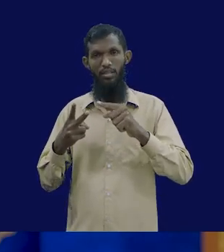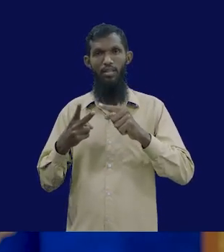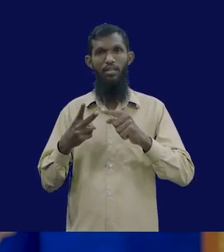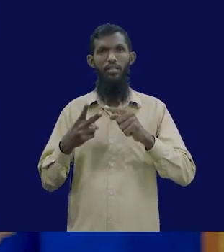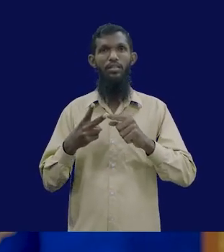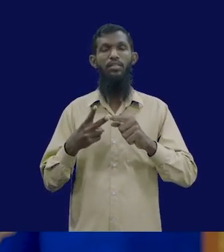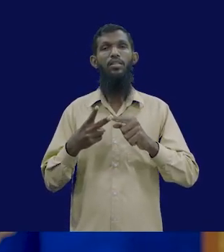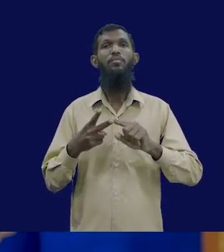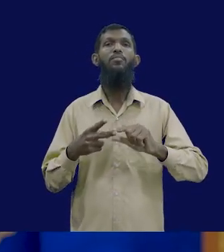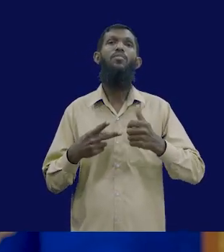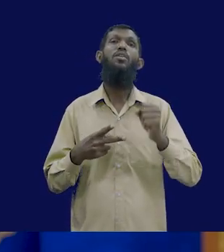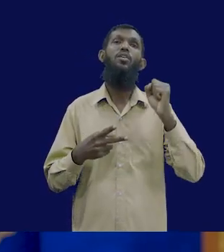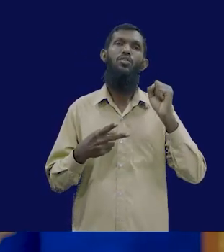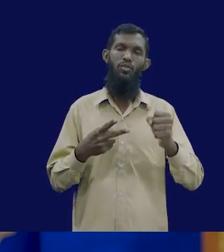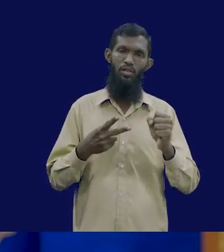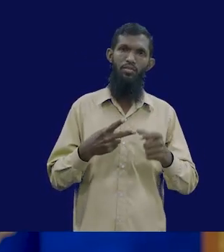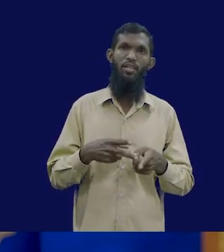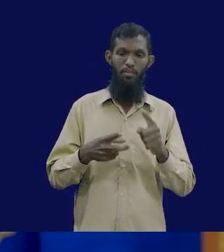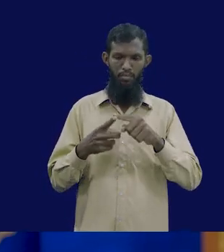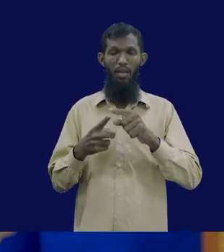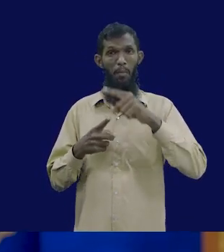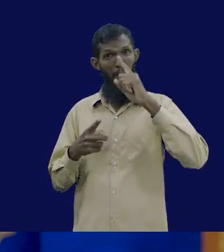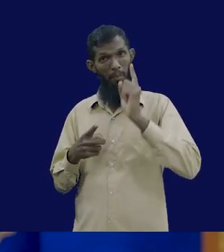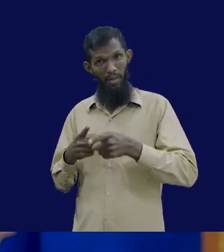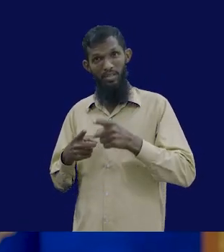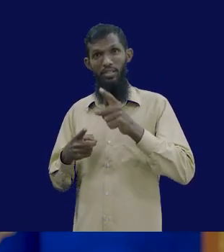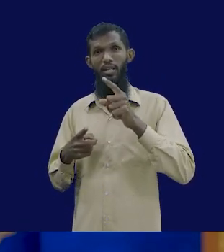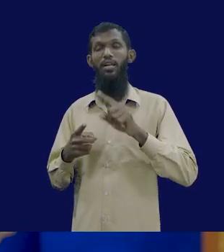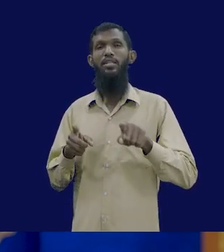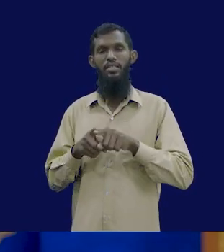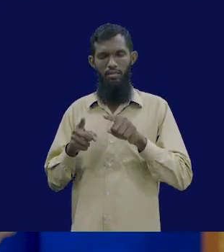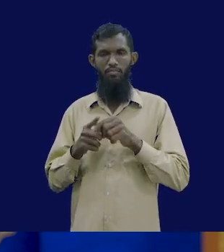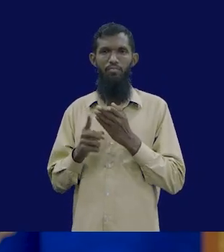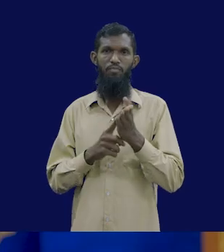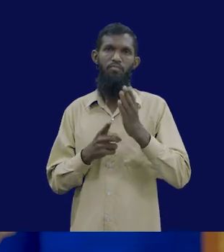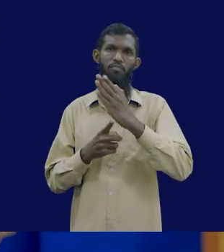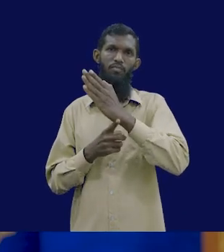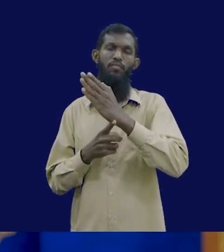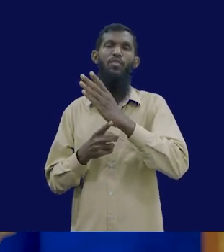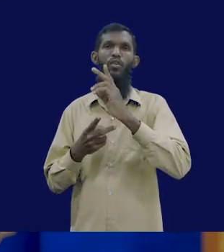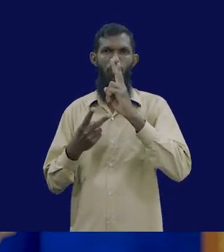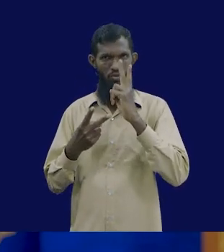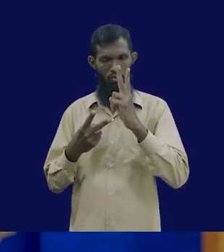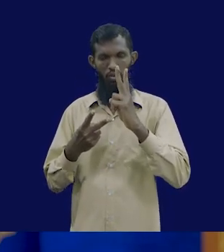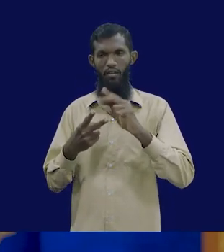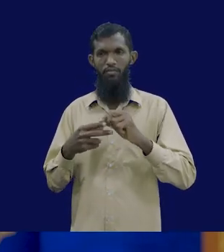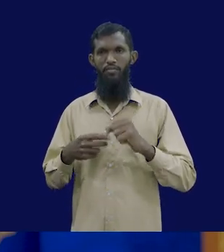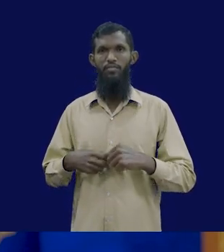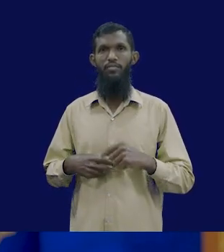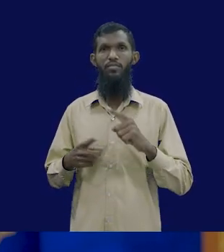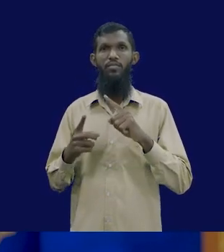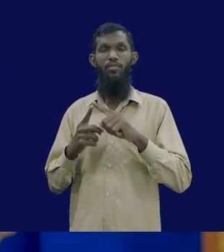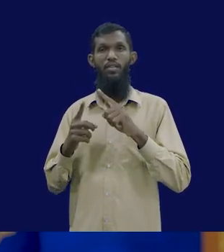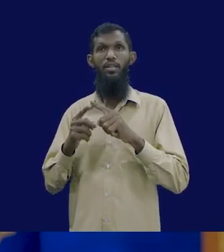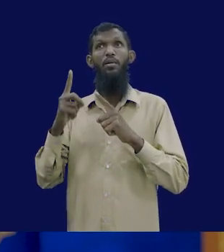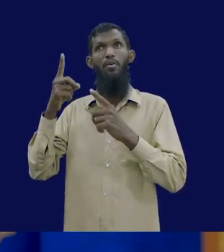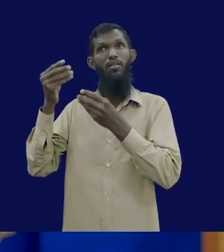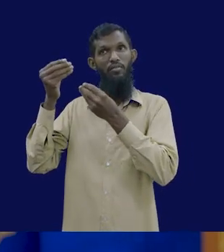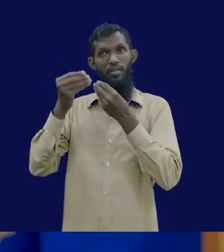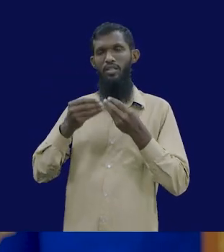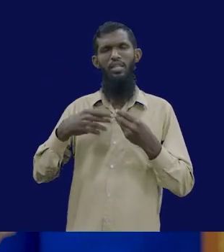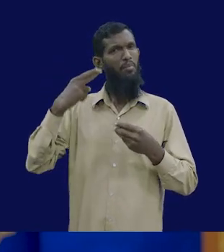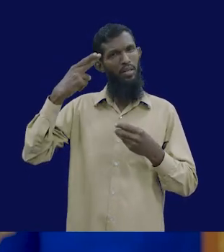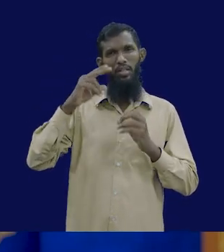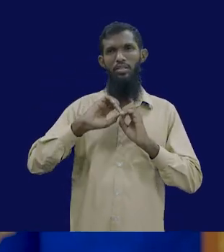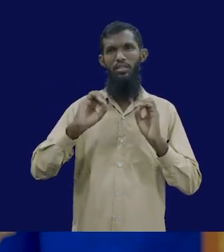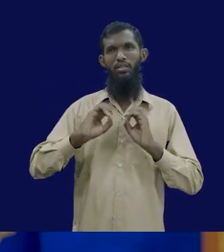the obligatory fasting is also divided into two, obligatory due to the origin of the law, without